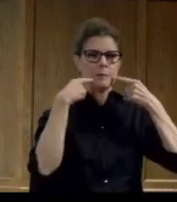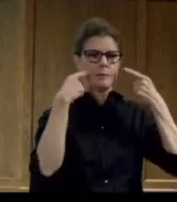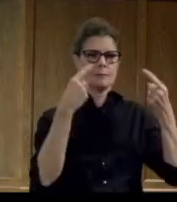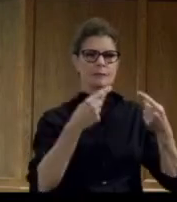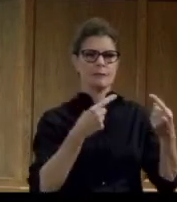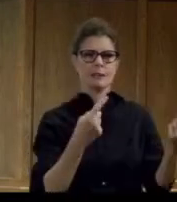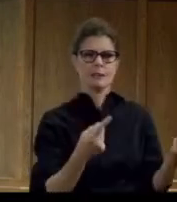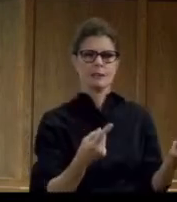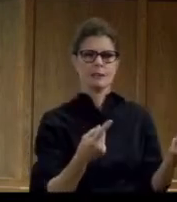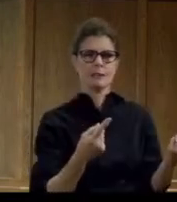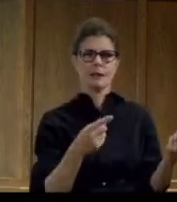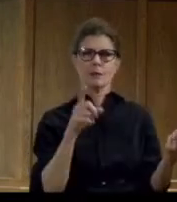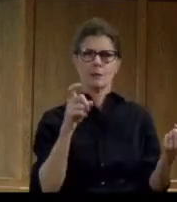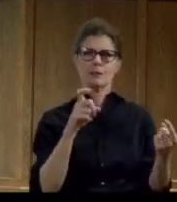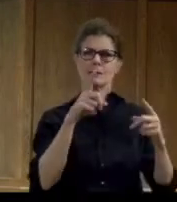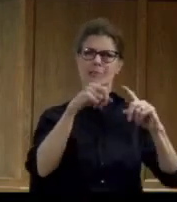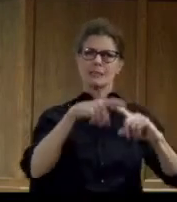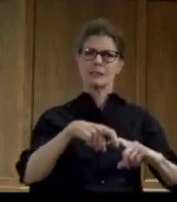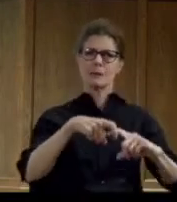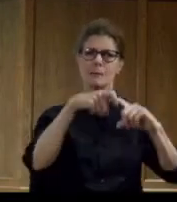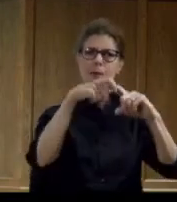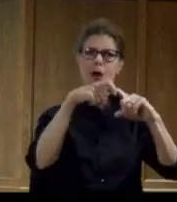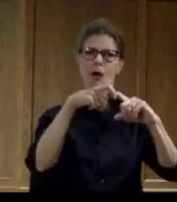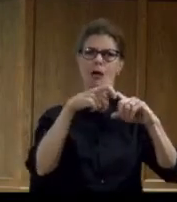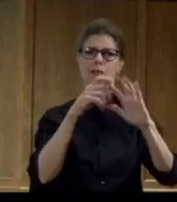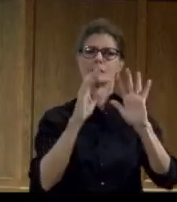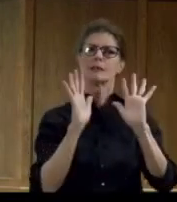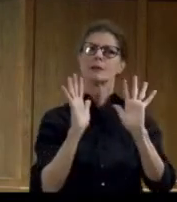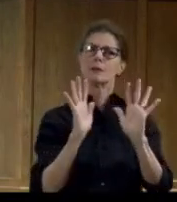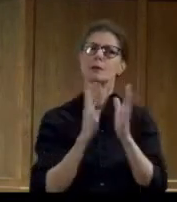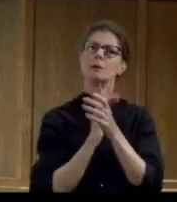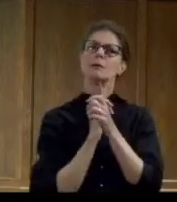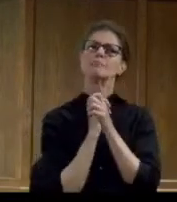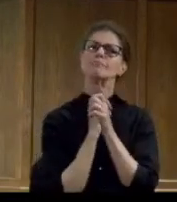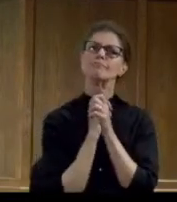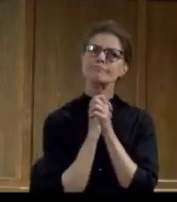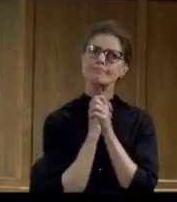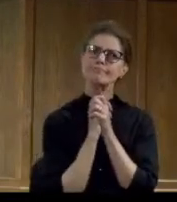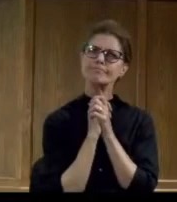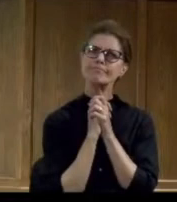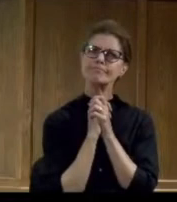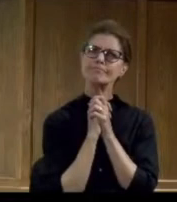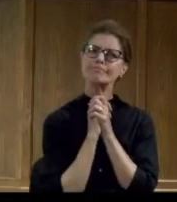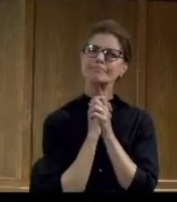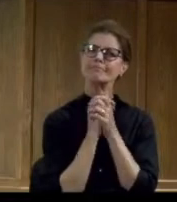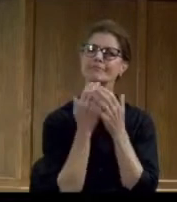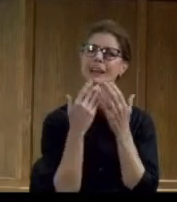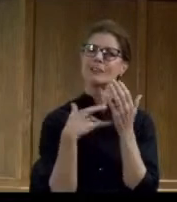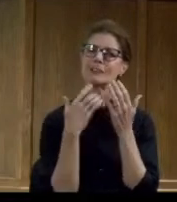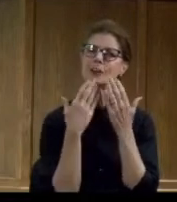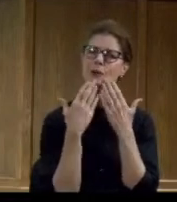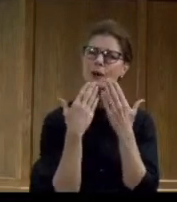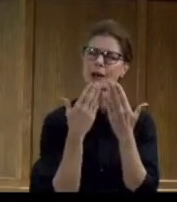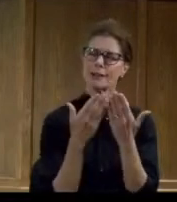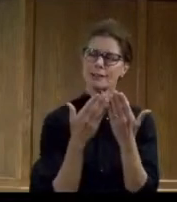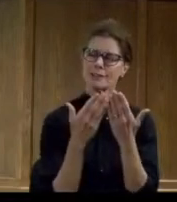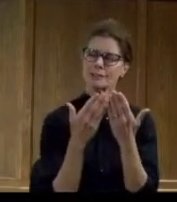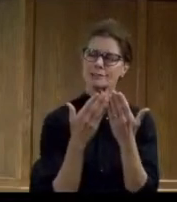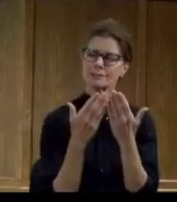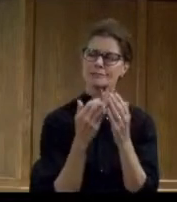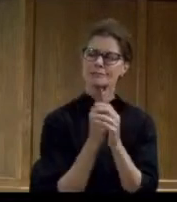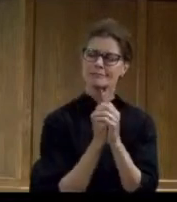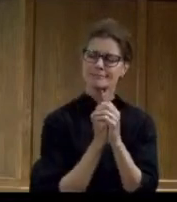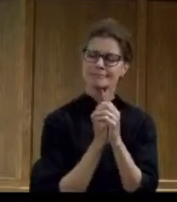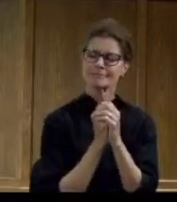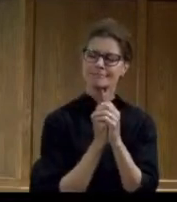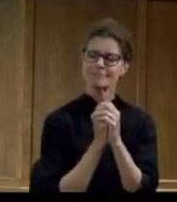grateful for this. Like, I know that some of you, you're going to have a hard week, and you don't like the number of hours that you have to